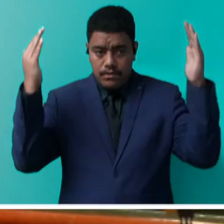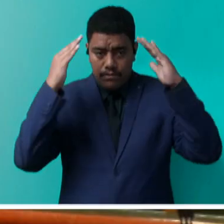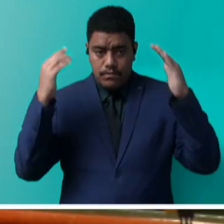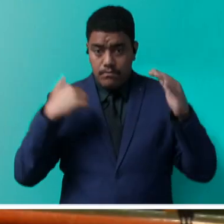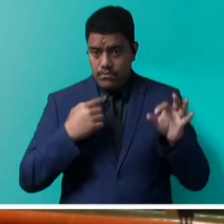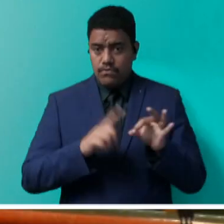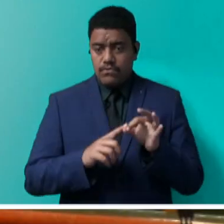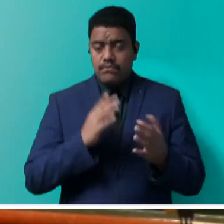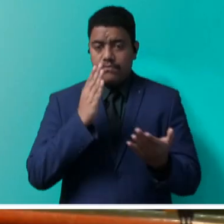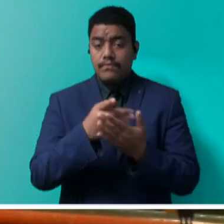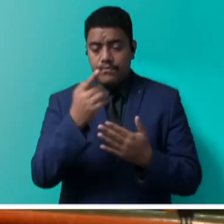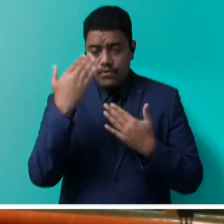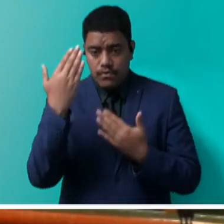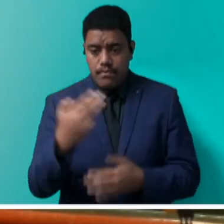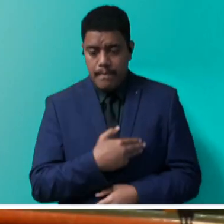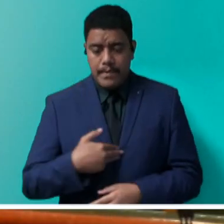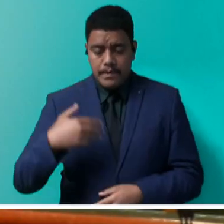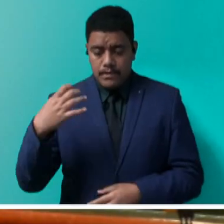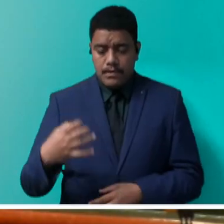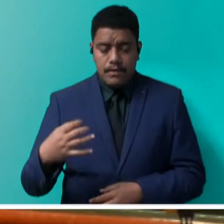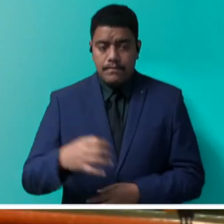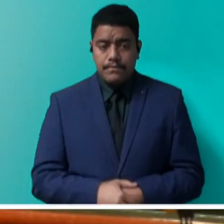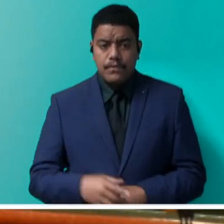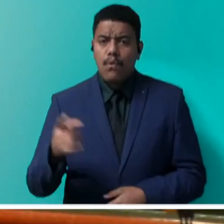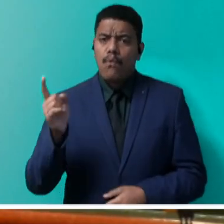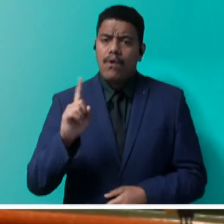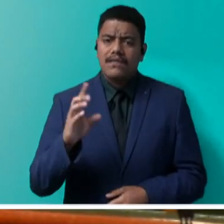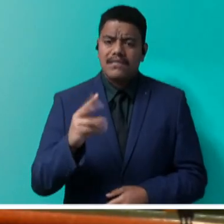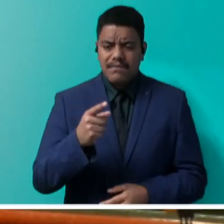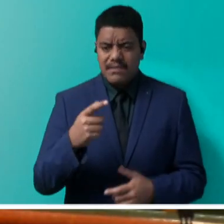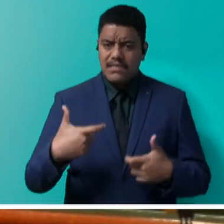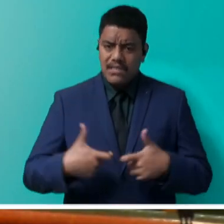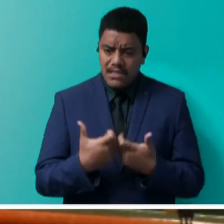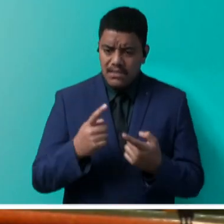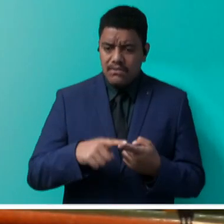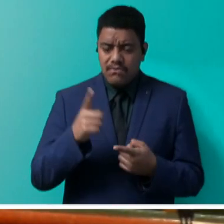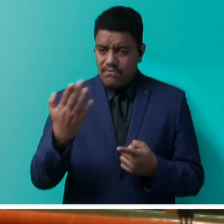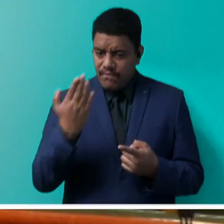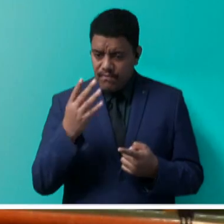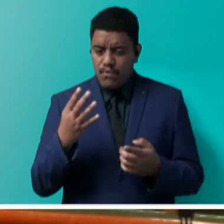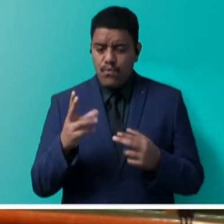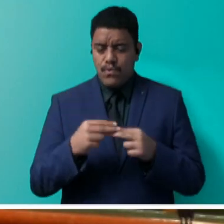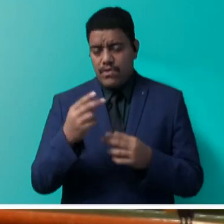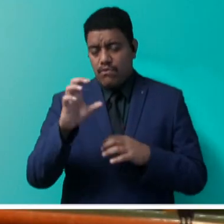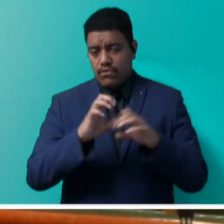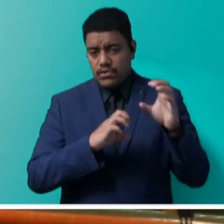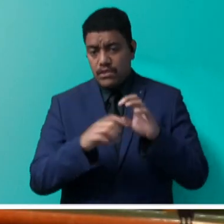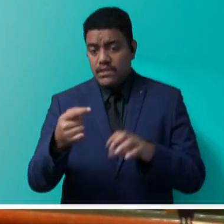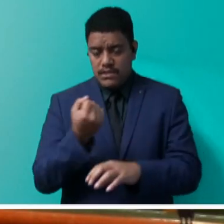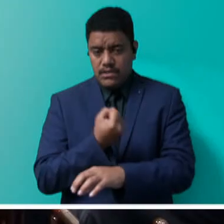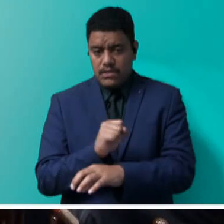Supplementary questions to the Honourable Minister. What are some of the mitigation factors and challenges faced with the construction of this seawall?